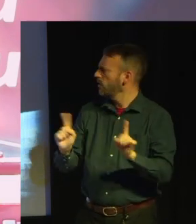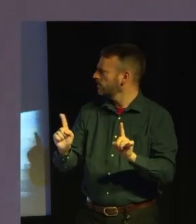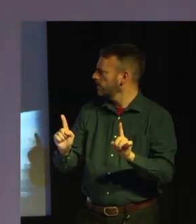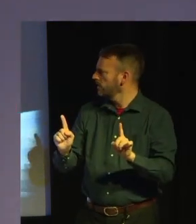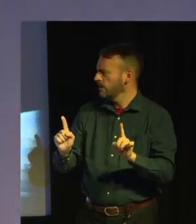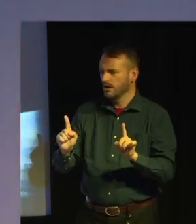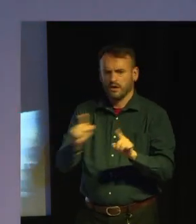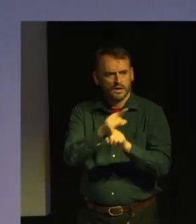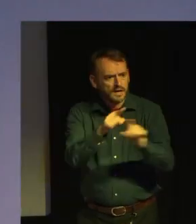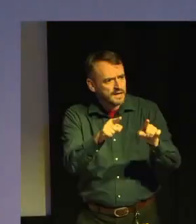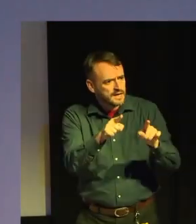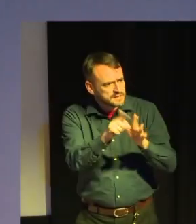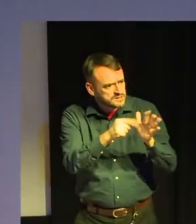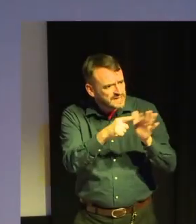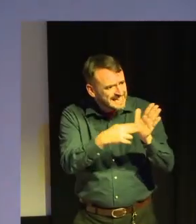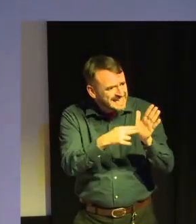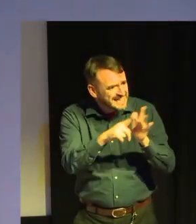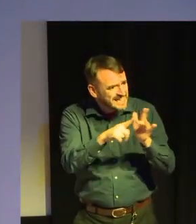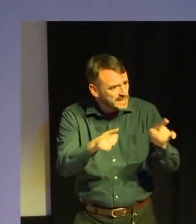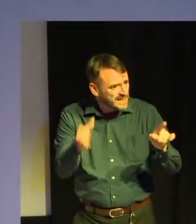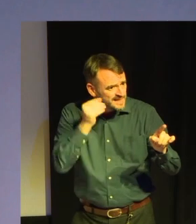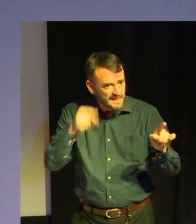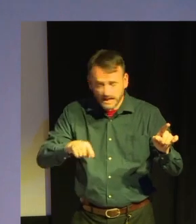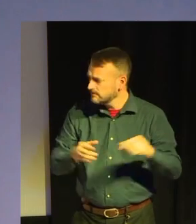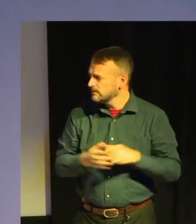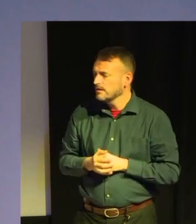Jenny? Alt frequencies.